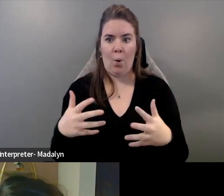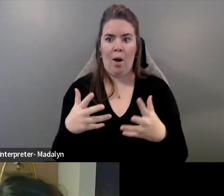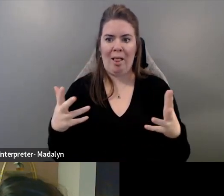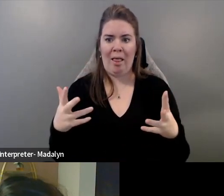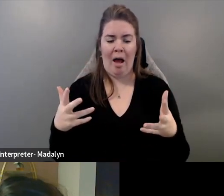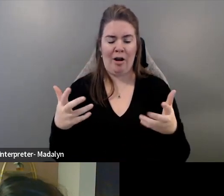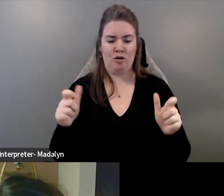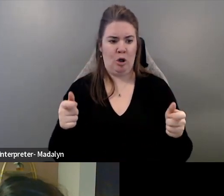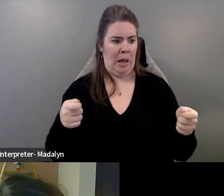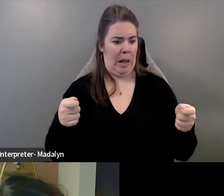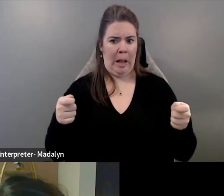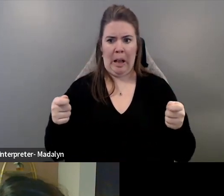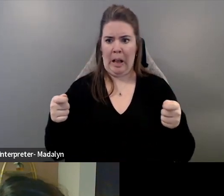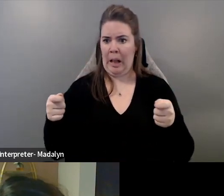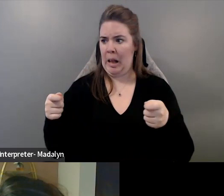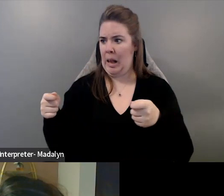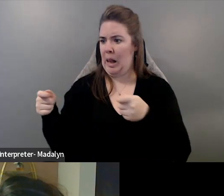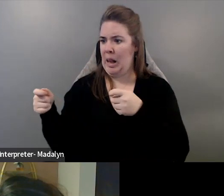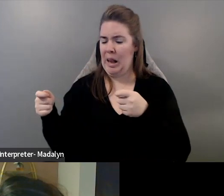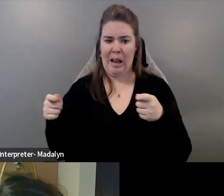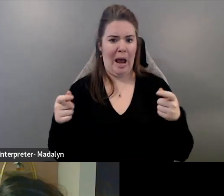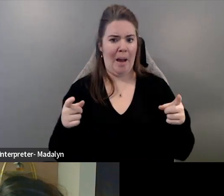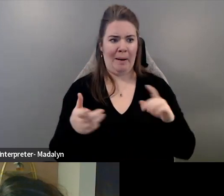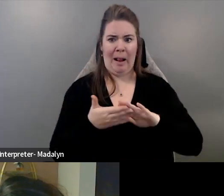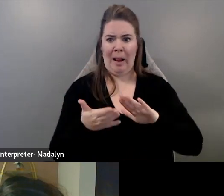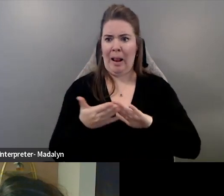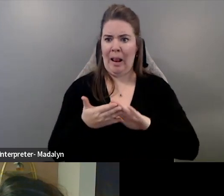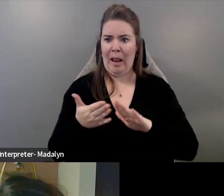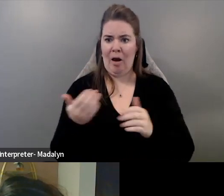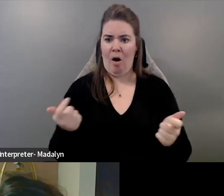moving the same direction and going where they need to go.